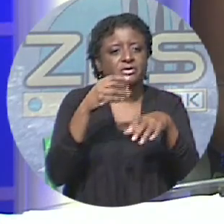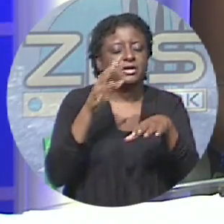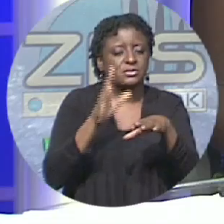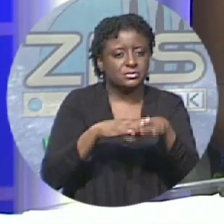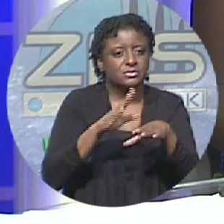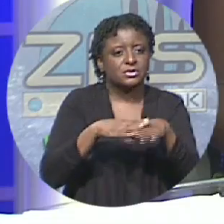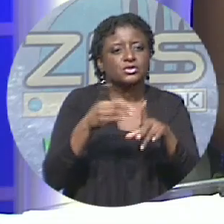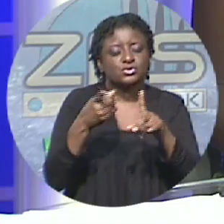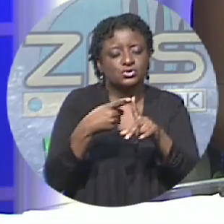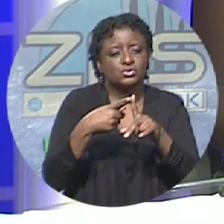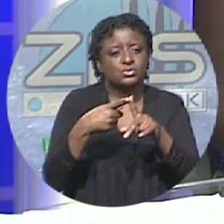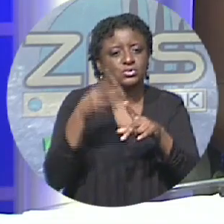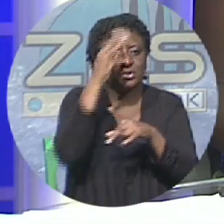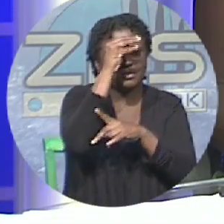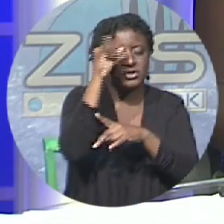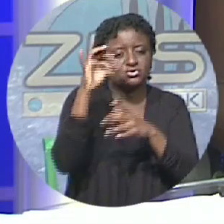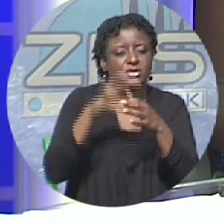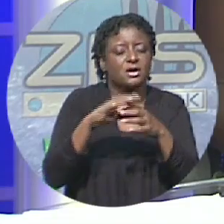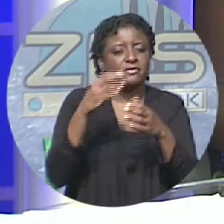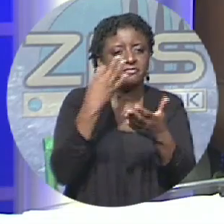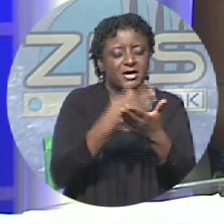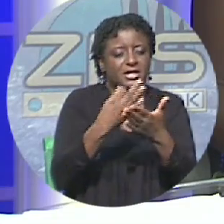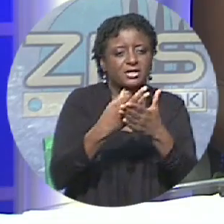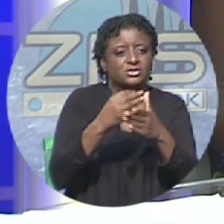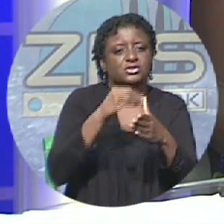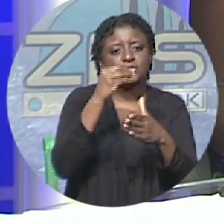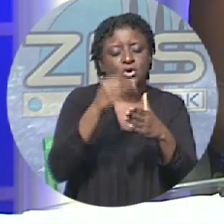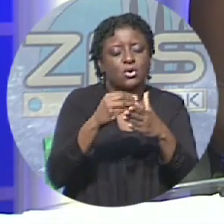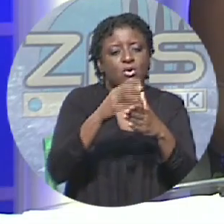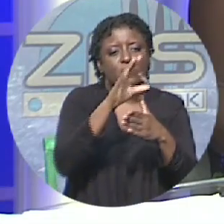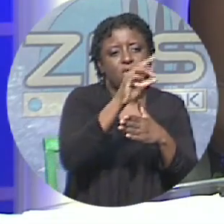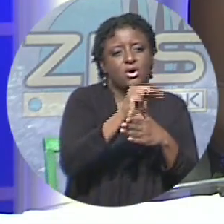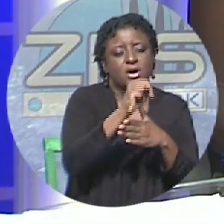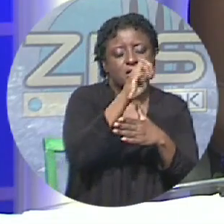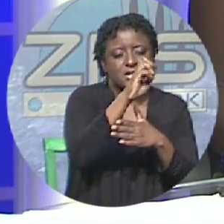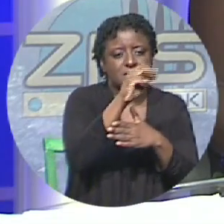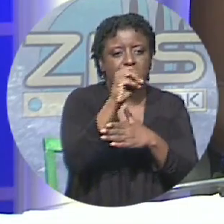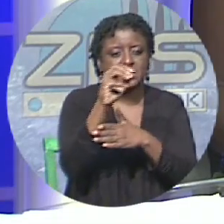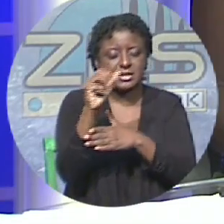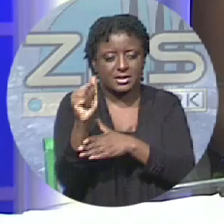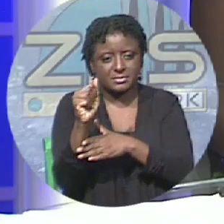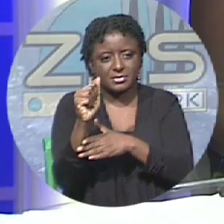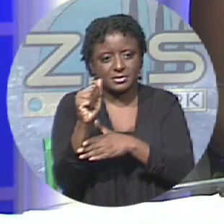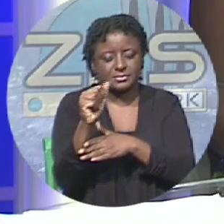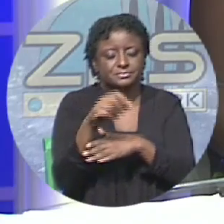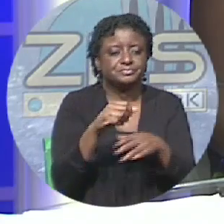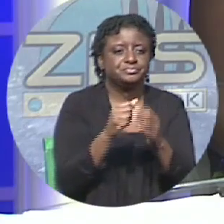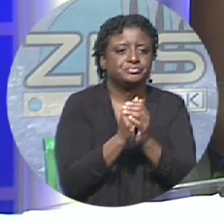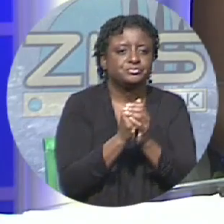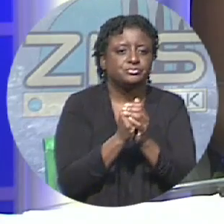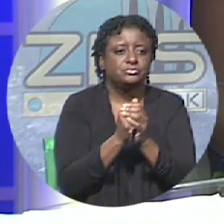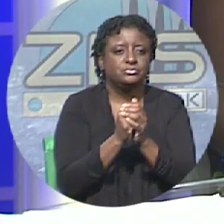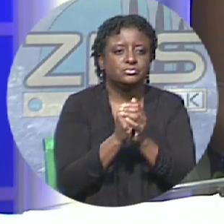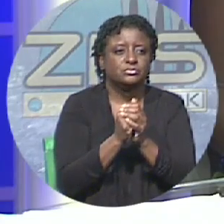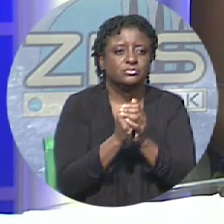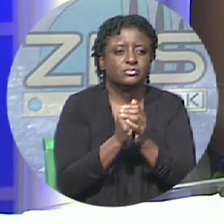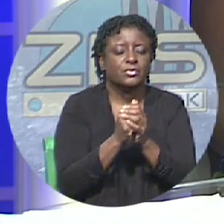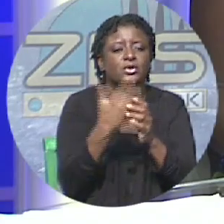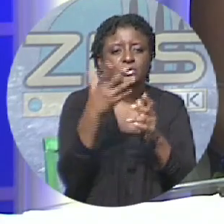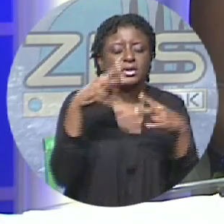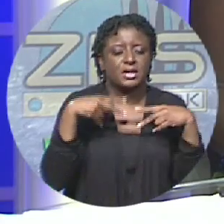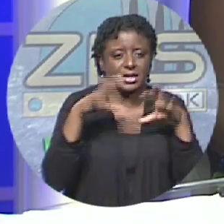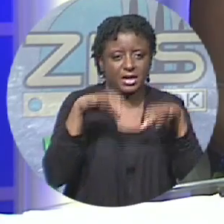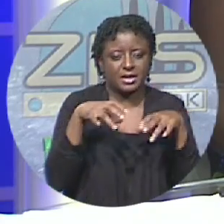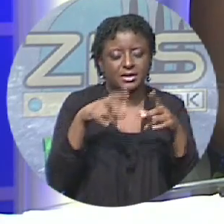is sanctioned by NEMA. Where charities incur direct expenses on relief supplies or charter operations, they can apply to the